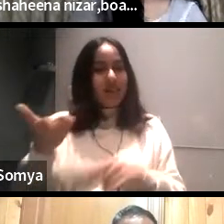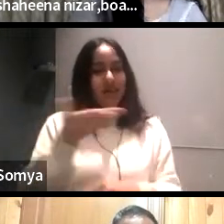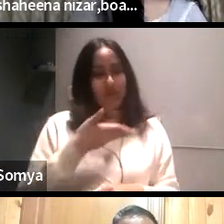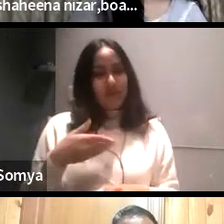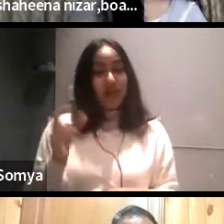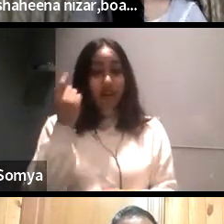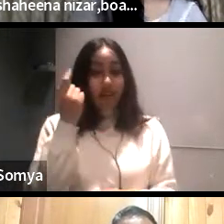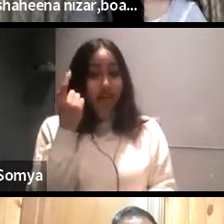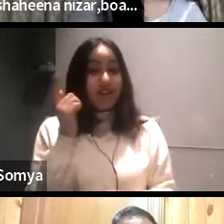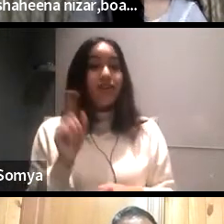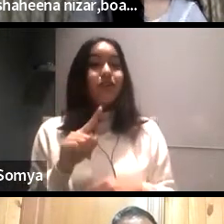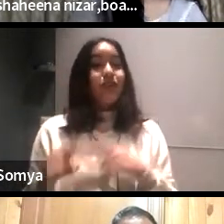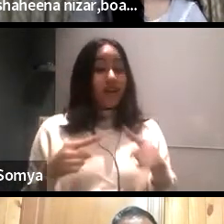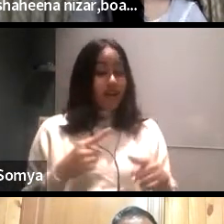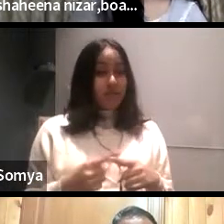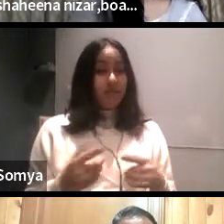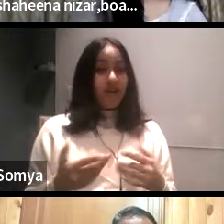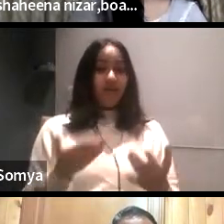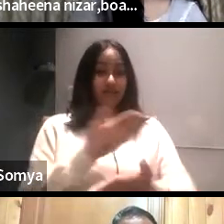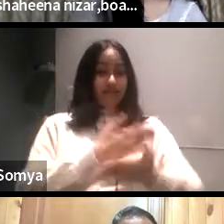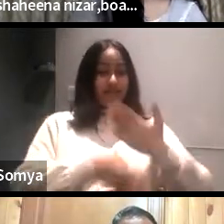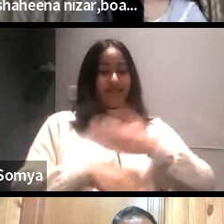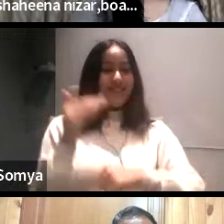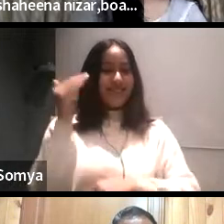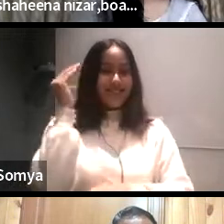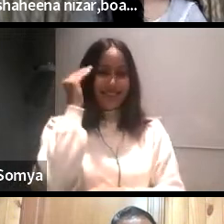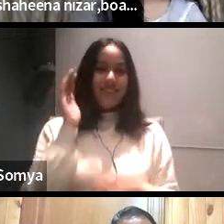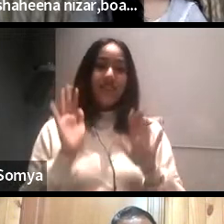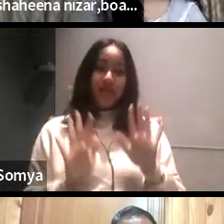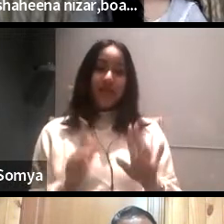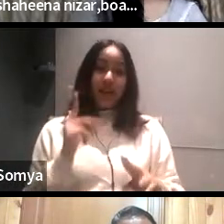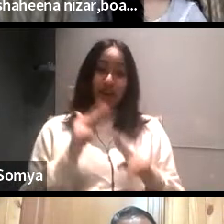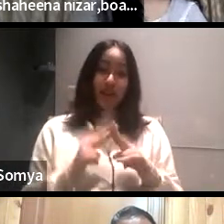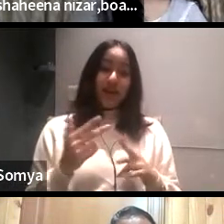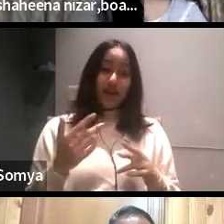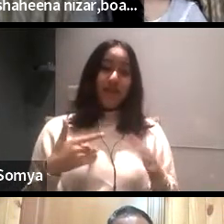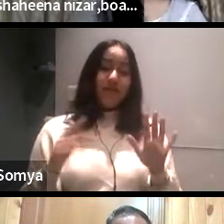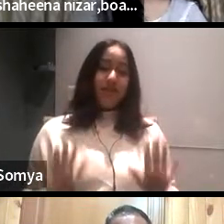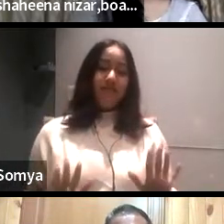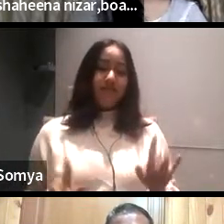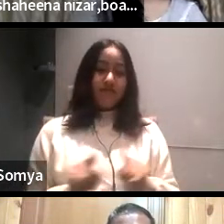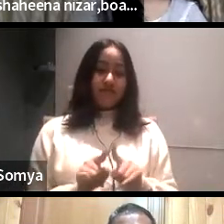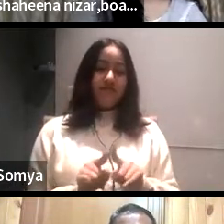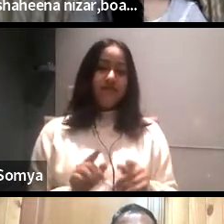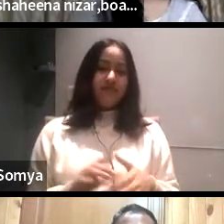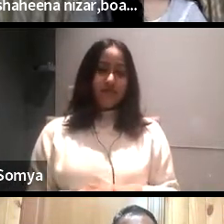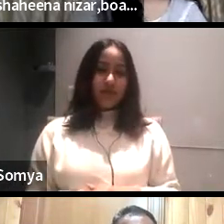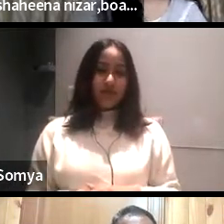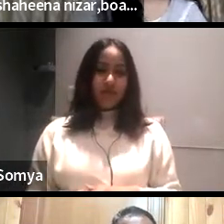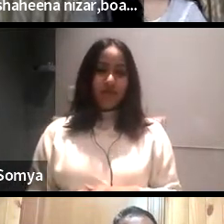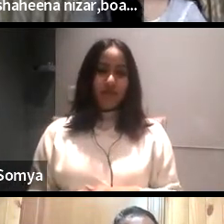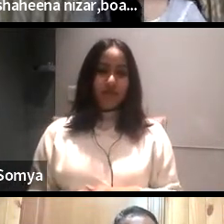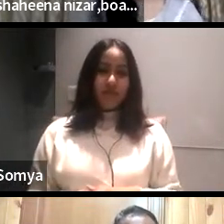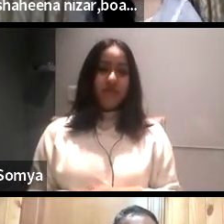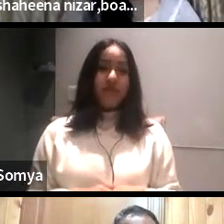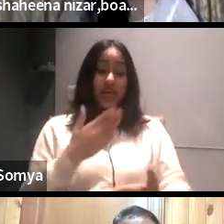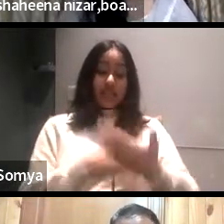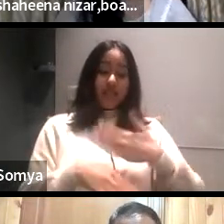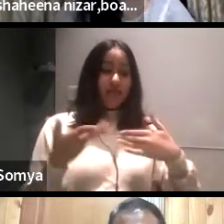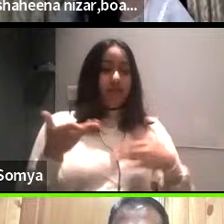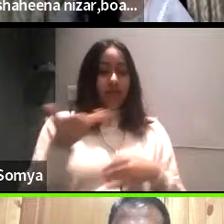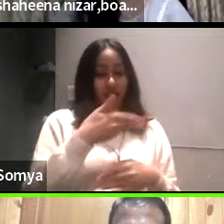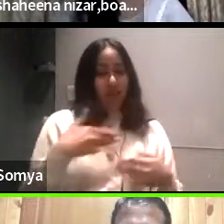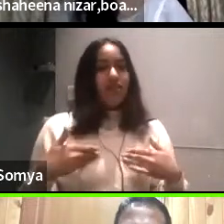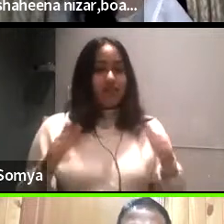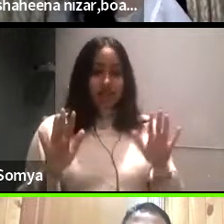They understand our disabilities, if I may say so. We are more disabled than them. Very,